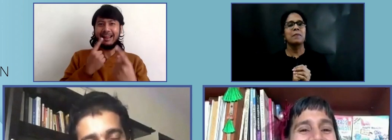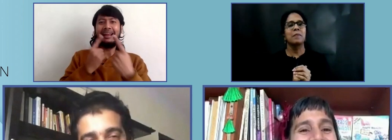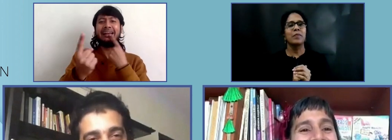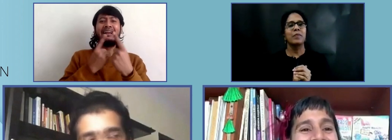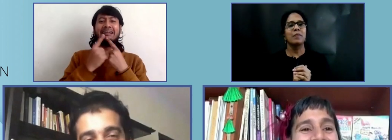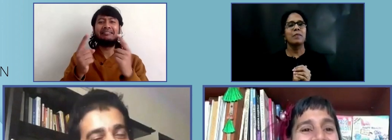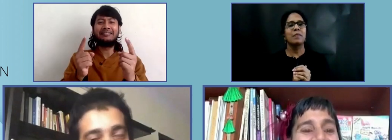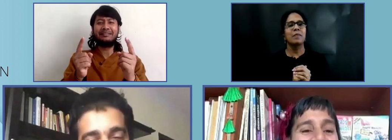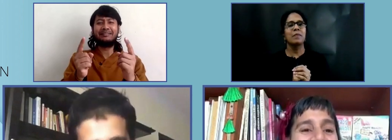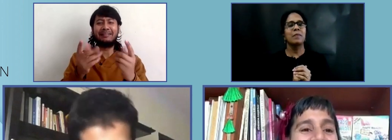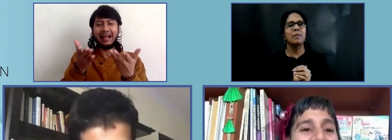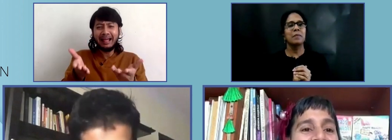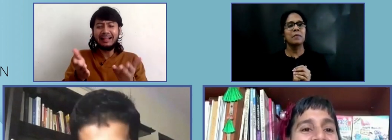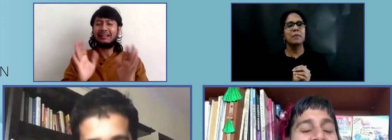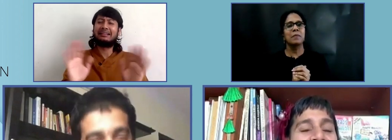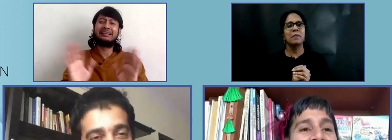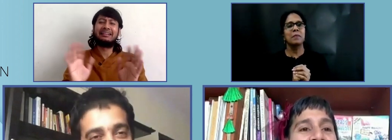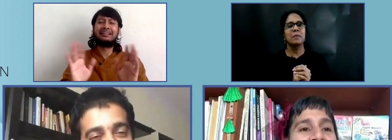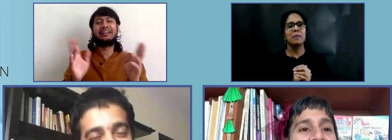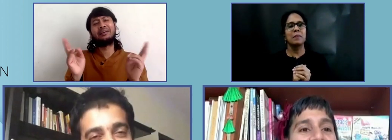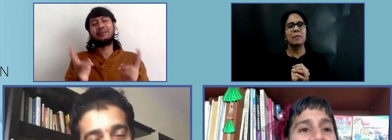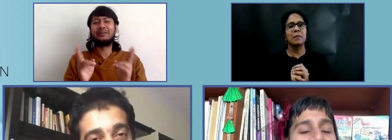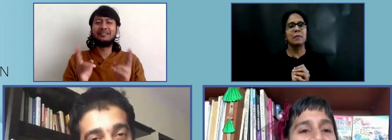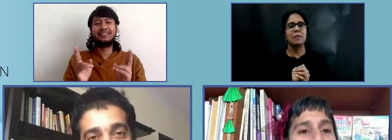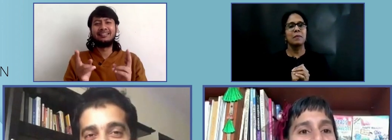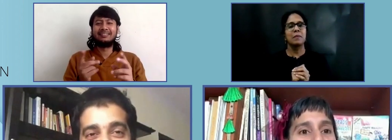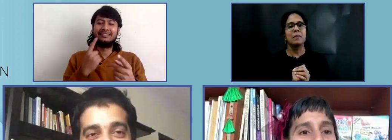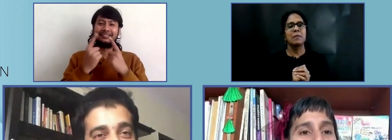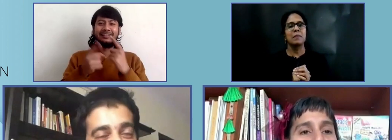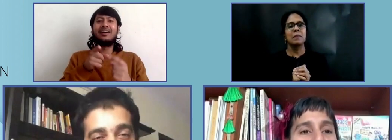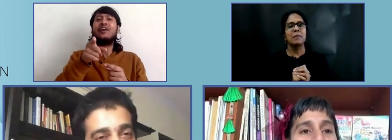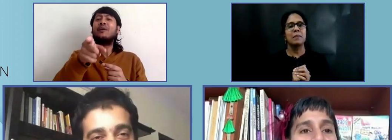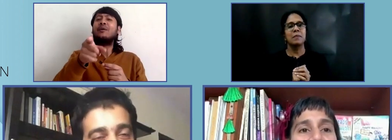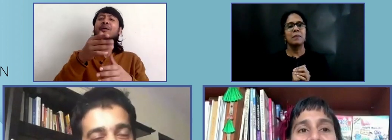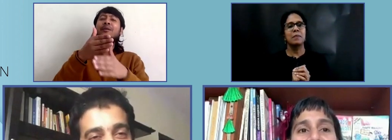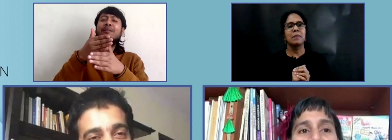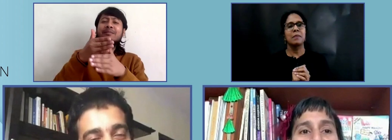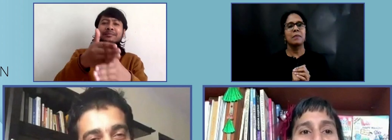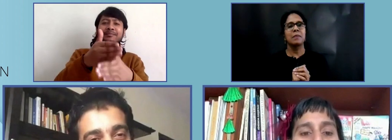do you have anything to share or ask?